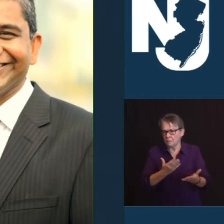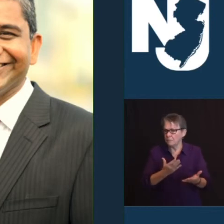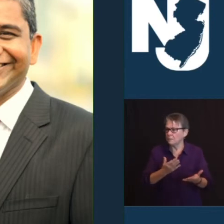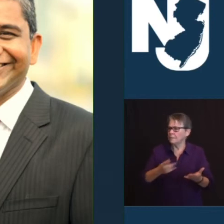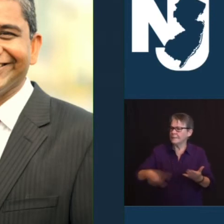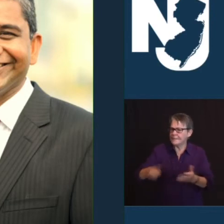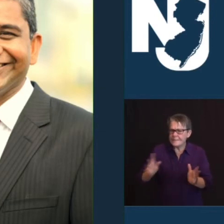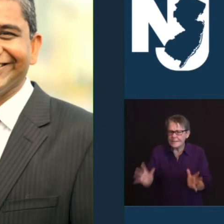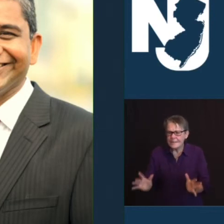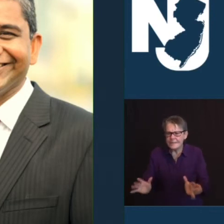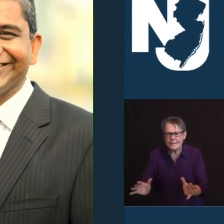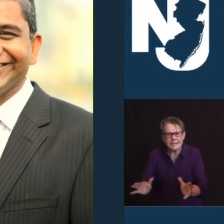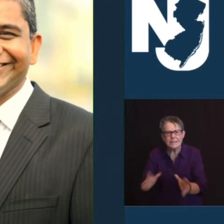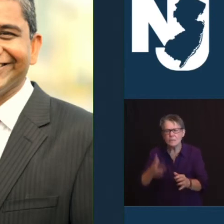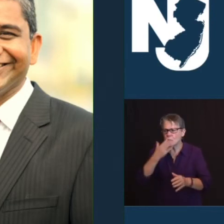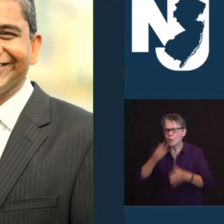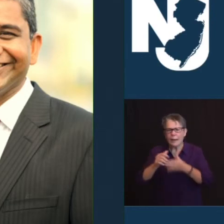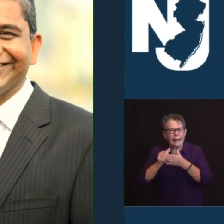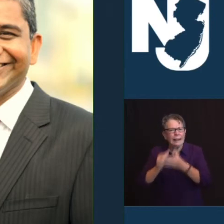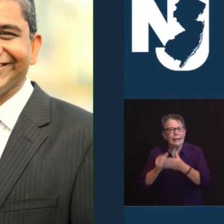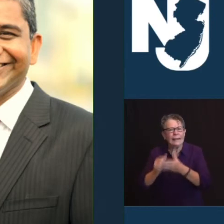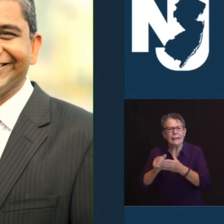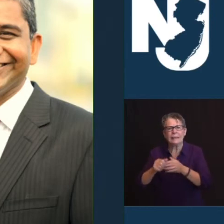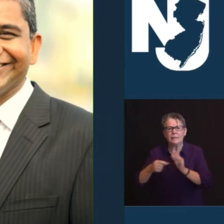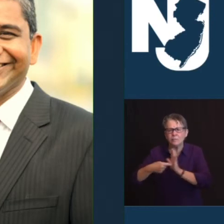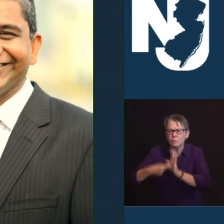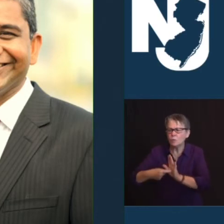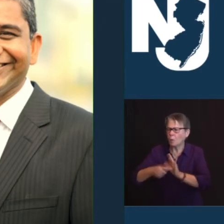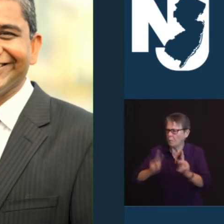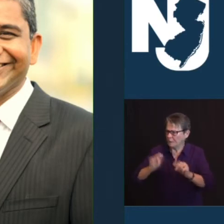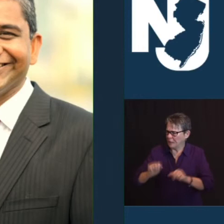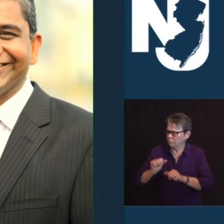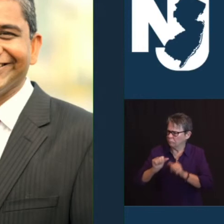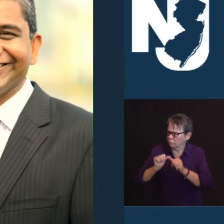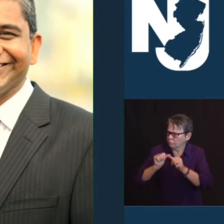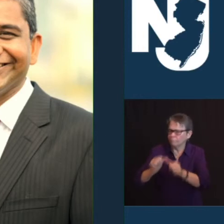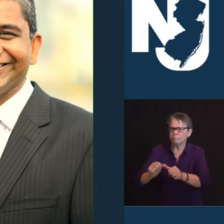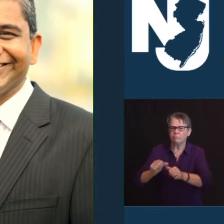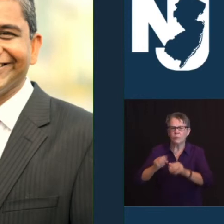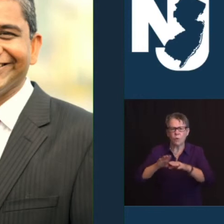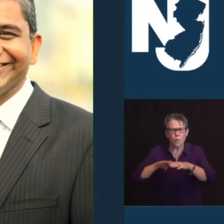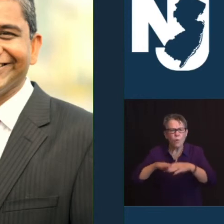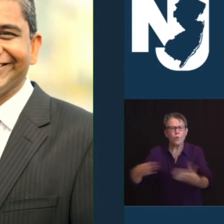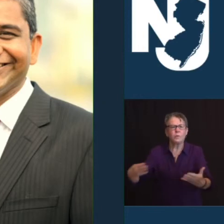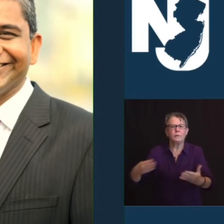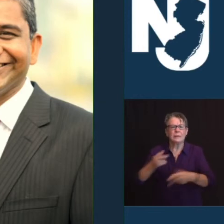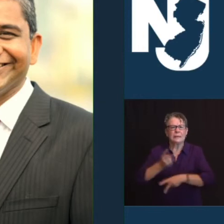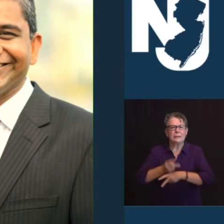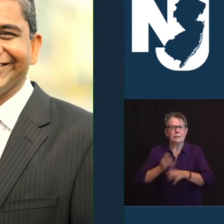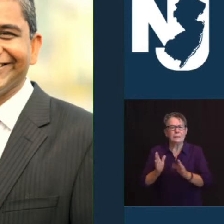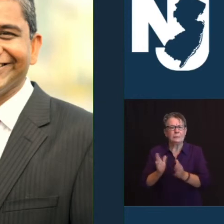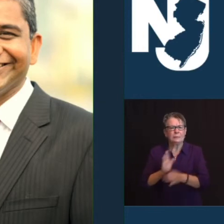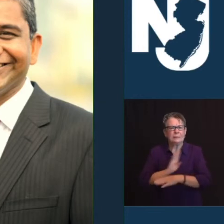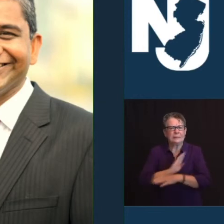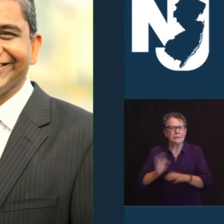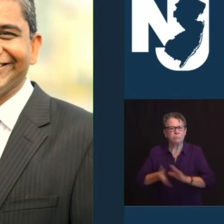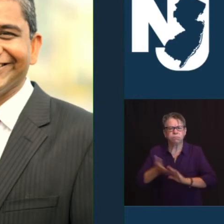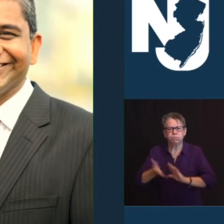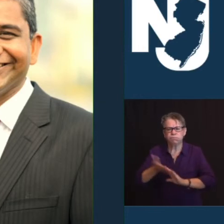something that has kept our state strong over the past 8 months. He wears a couple of hats here. He's also the CEO of the